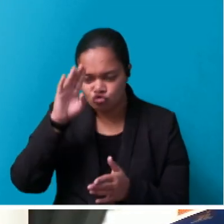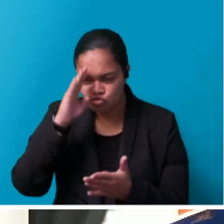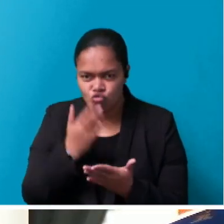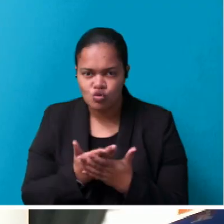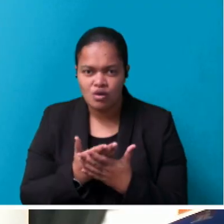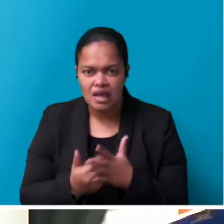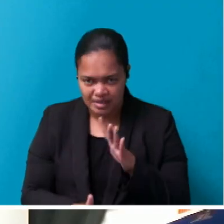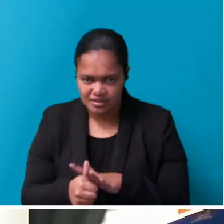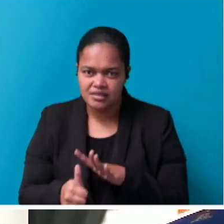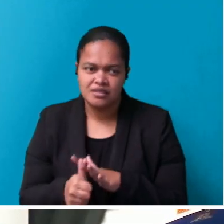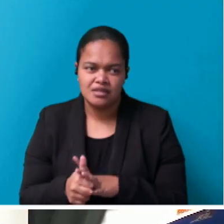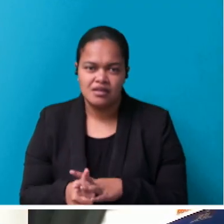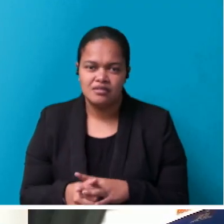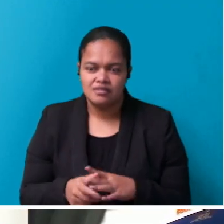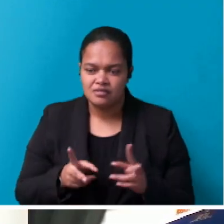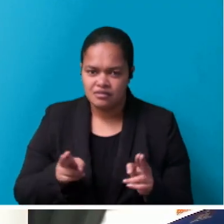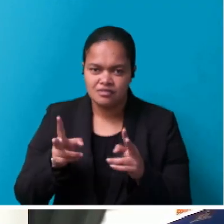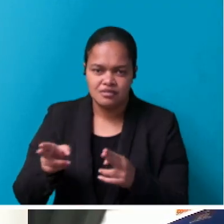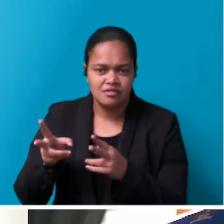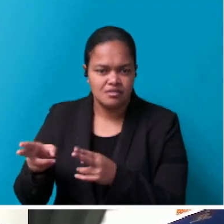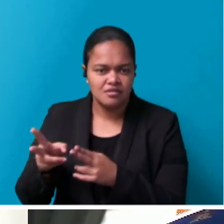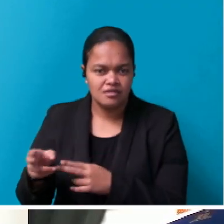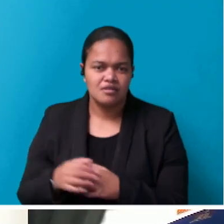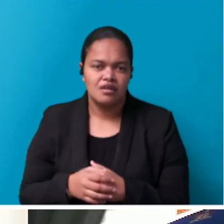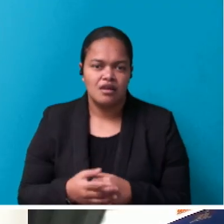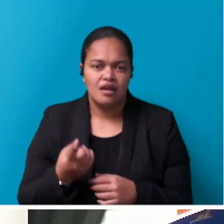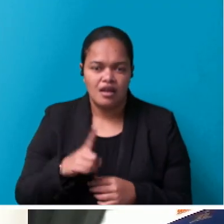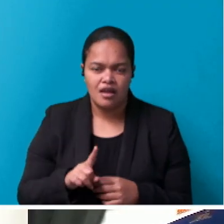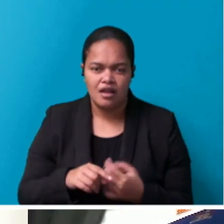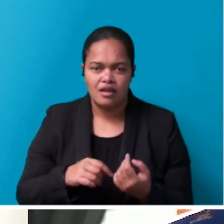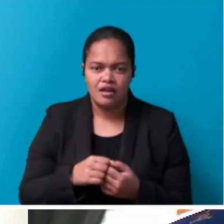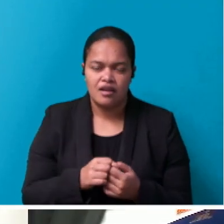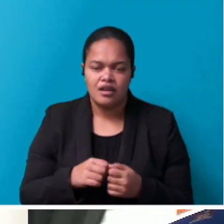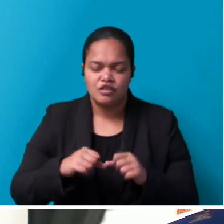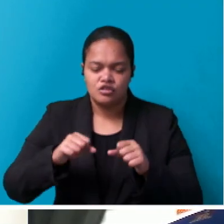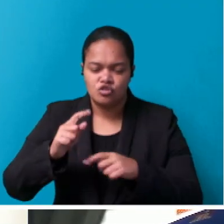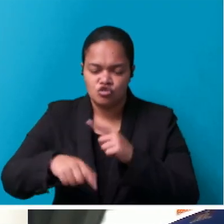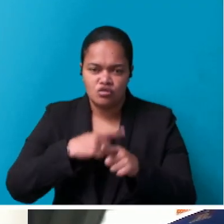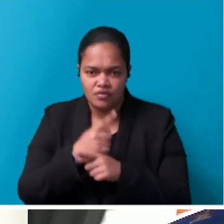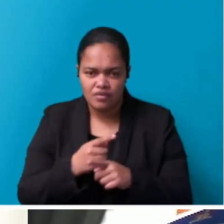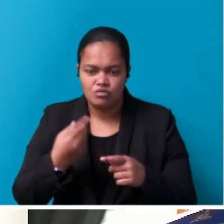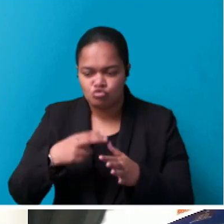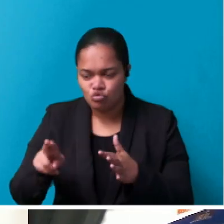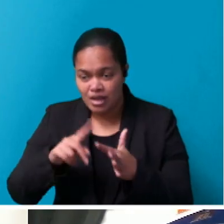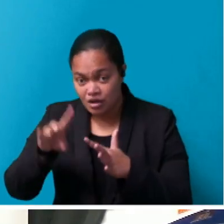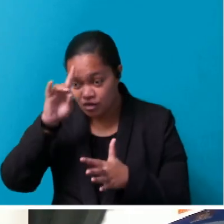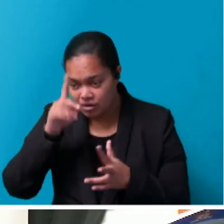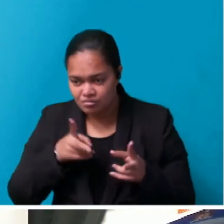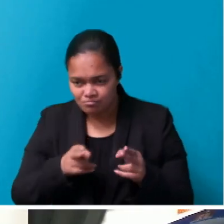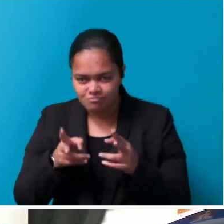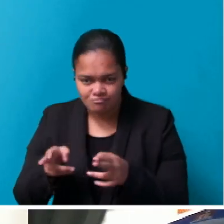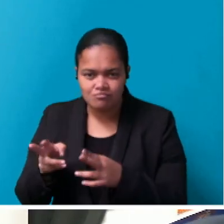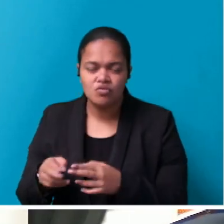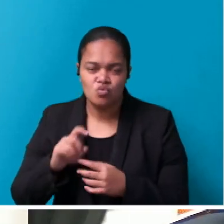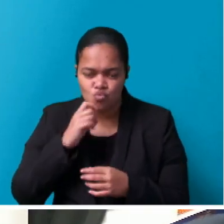to cutting-edge digital tools, breaking down geographical barriers to education, and it will offer